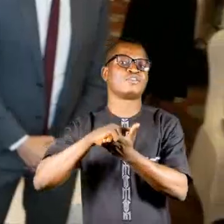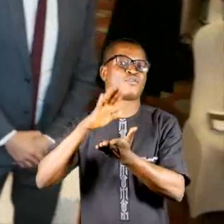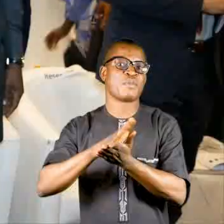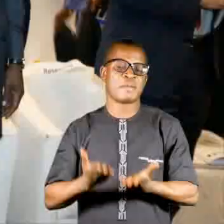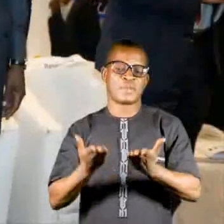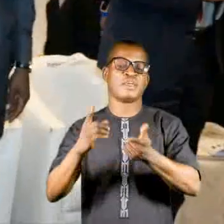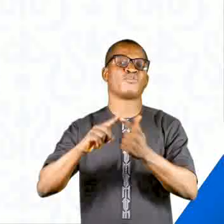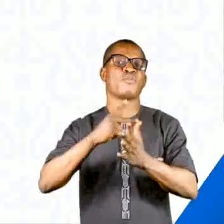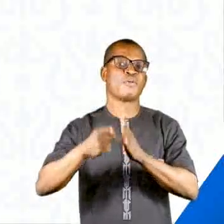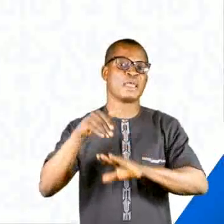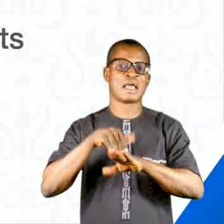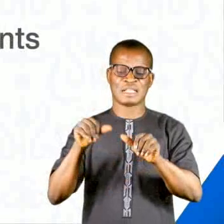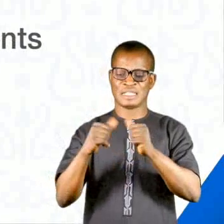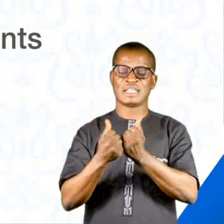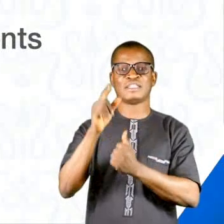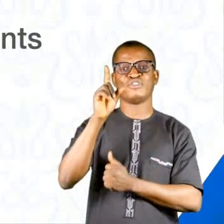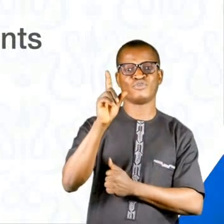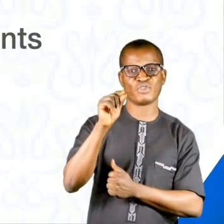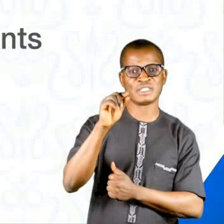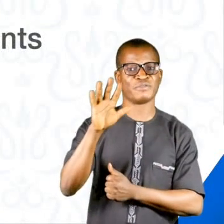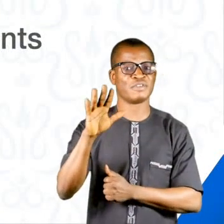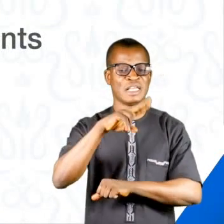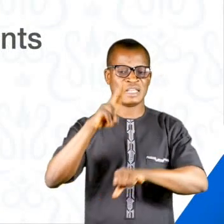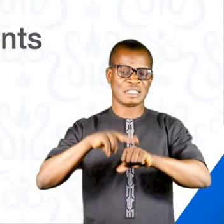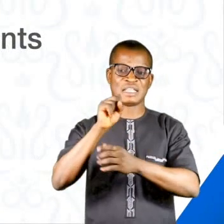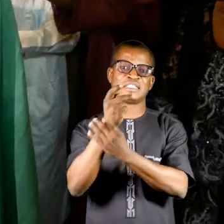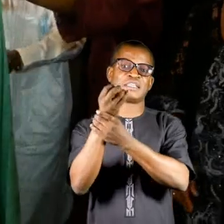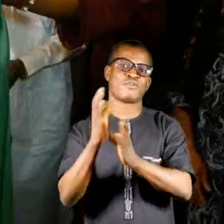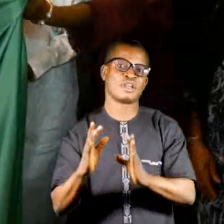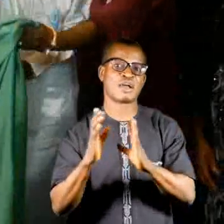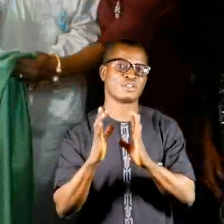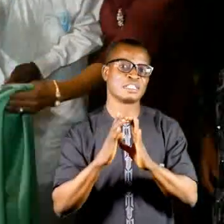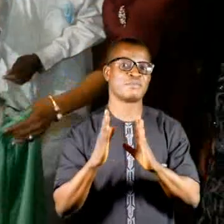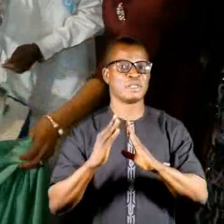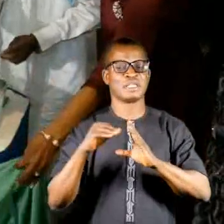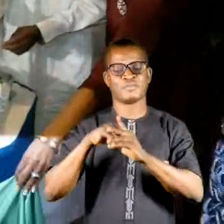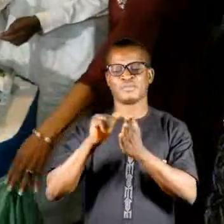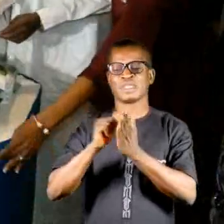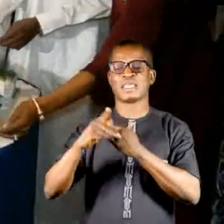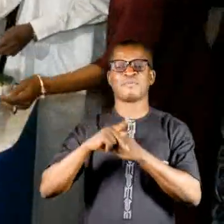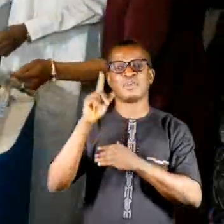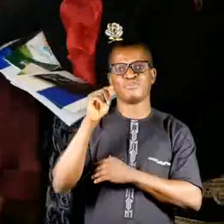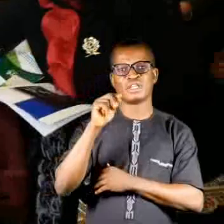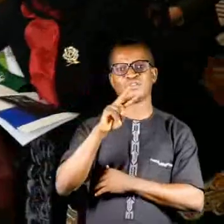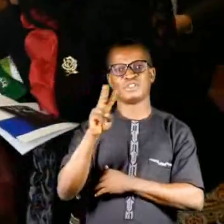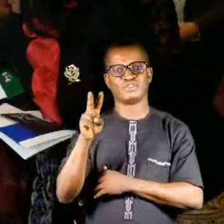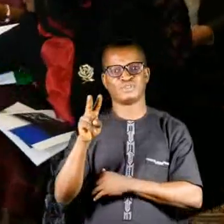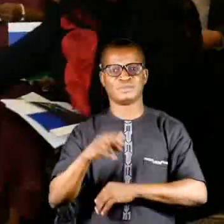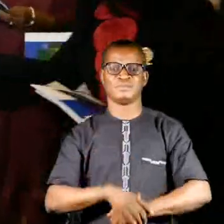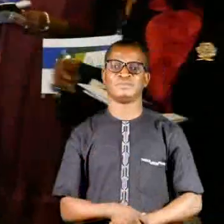These documents were presented to the public at the agency's 25th National Stakeholders Consultative Forum in April